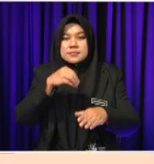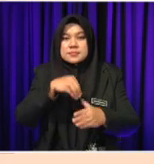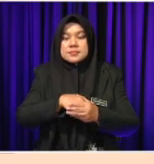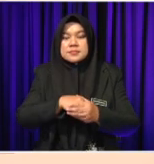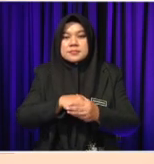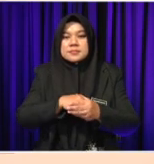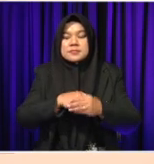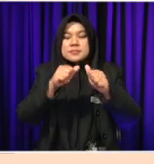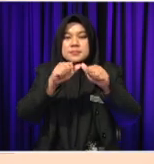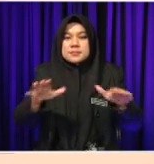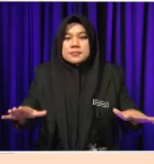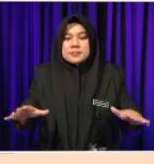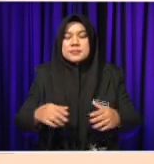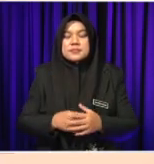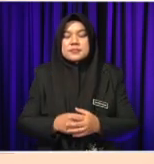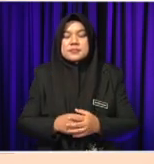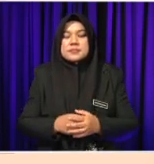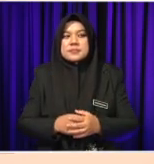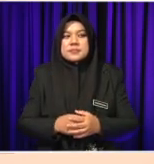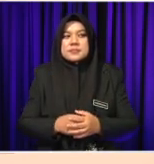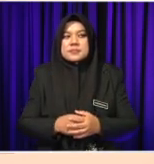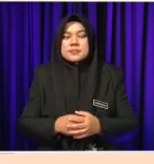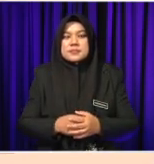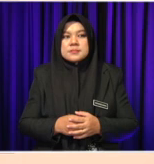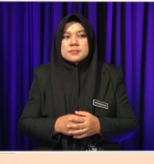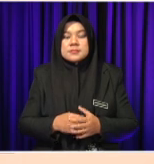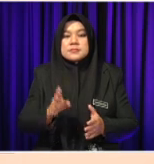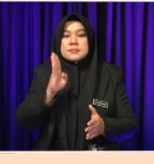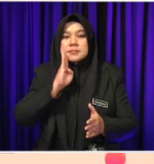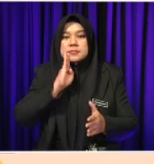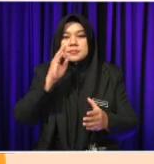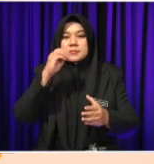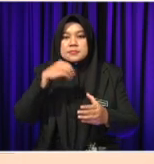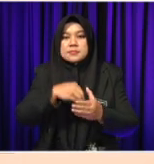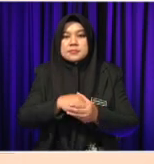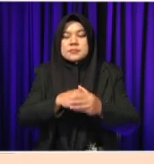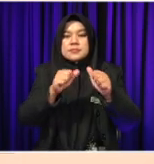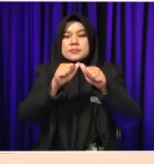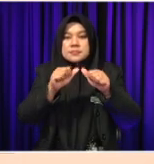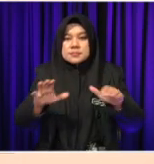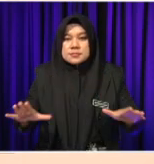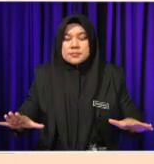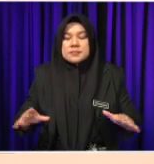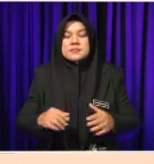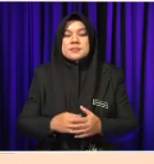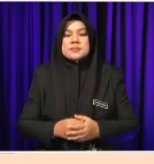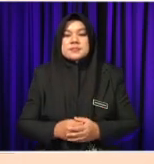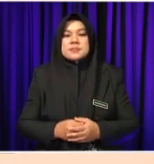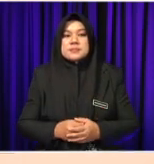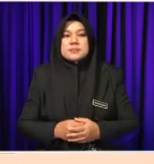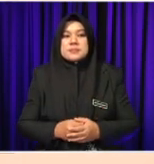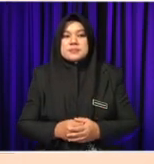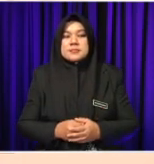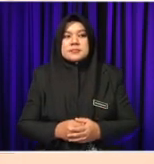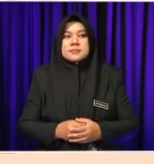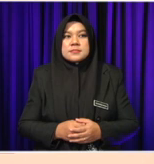Yes, be in peace. It sounds like a wish to all. Mm-hmm. Be in peace.